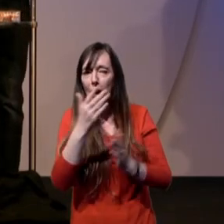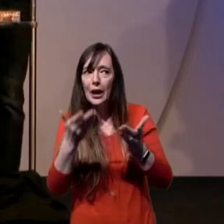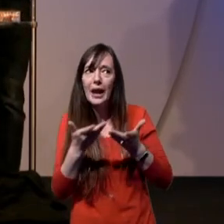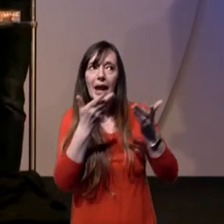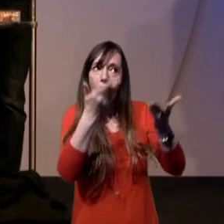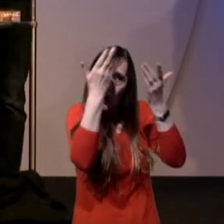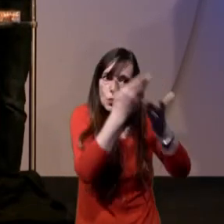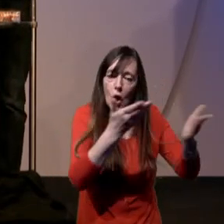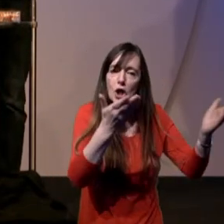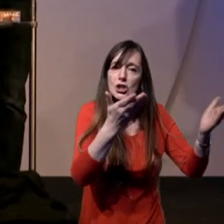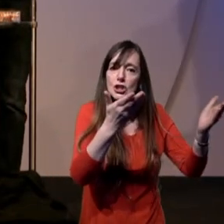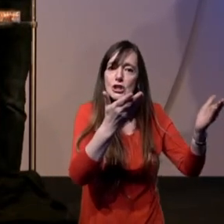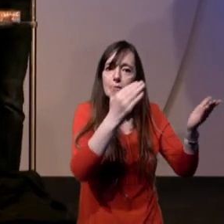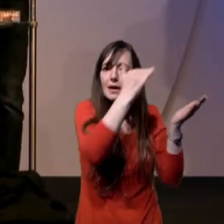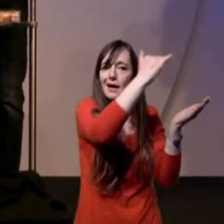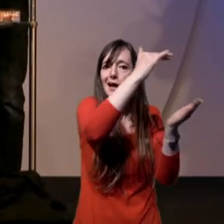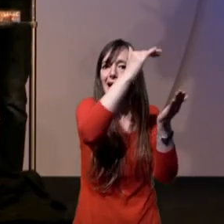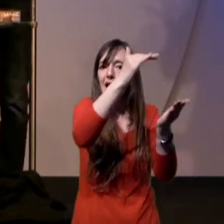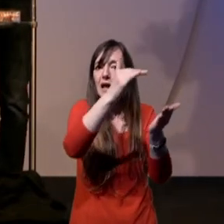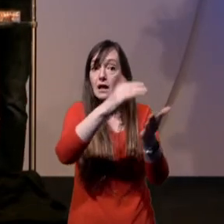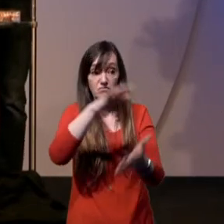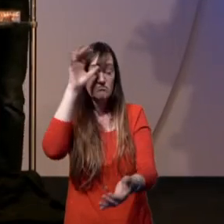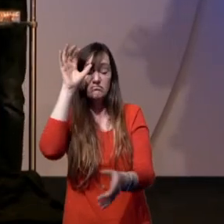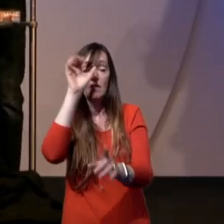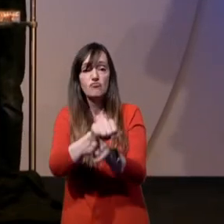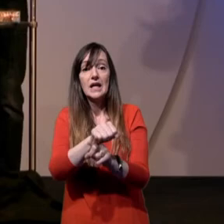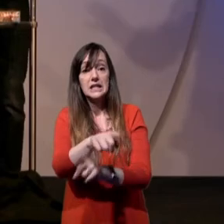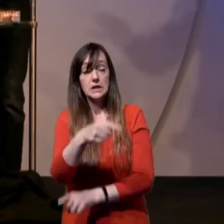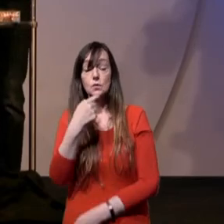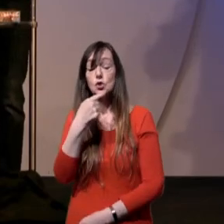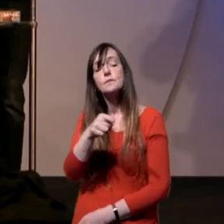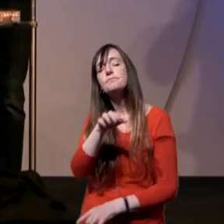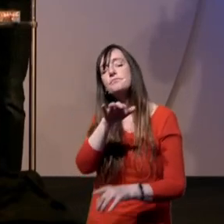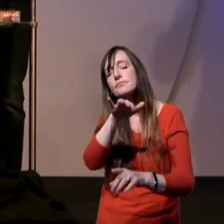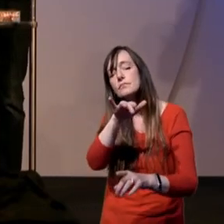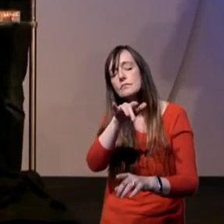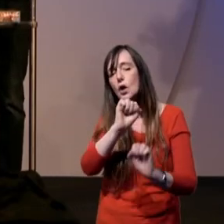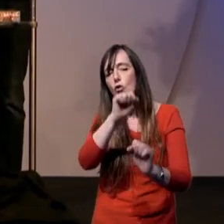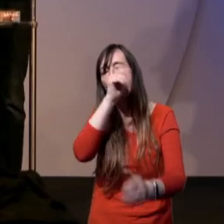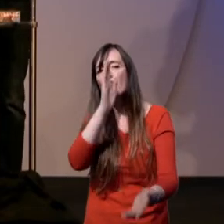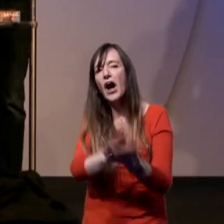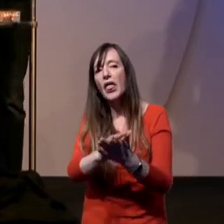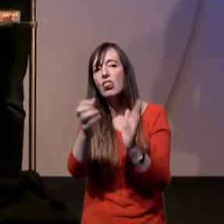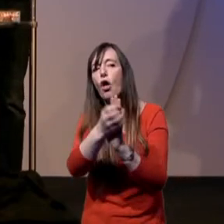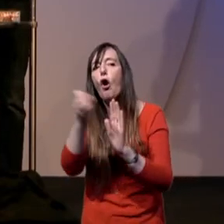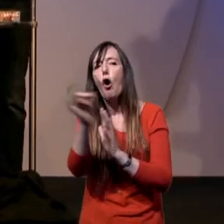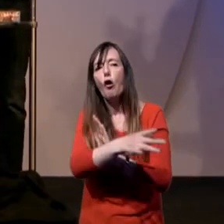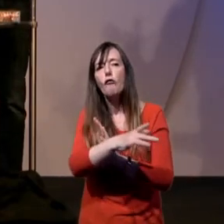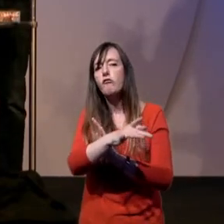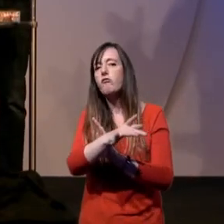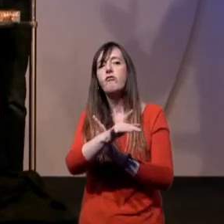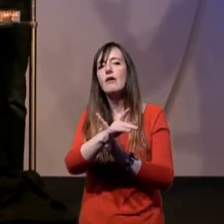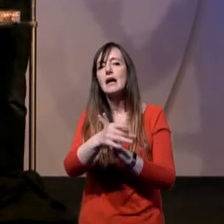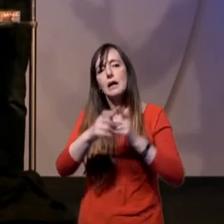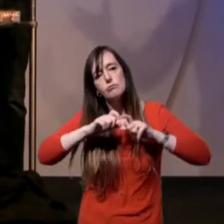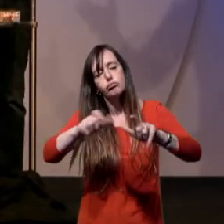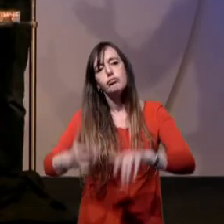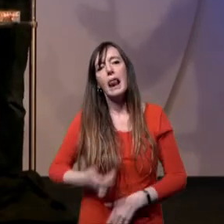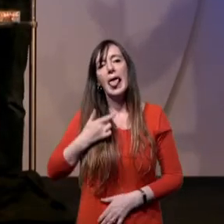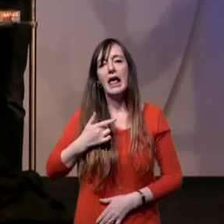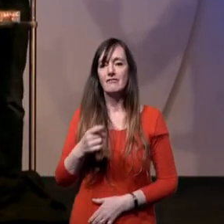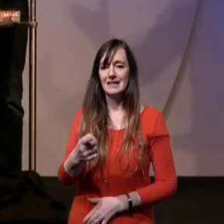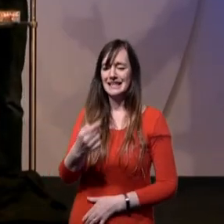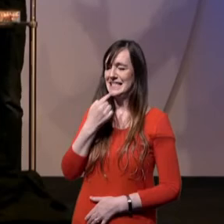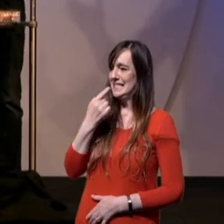gods. And he was invited, you can renounce your faith, we won't burn you at the stake. What did he say? He said,